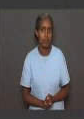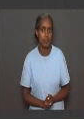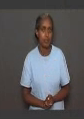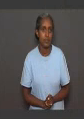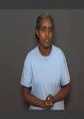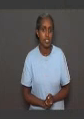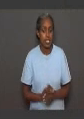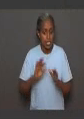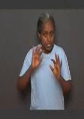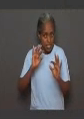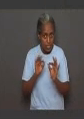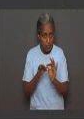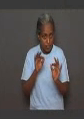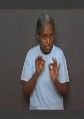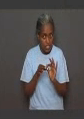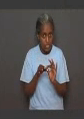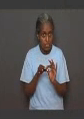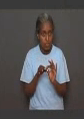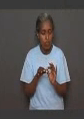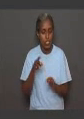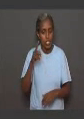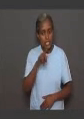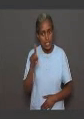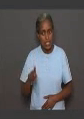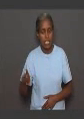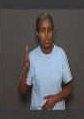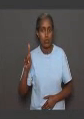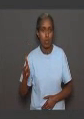The definitions of Z1,